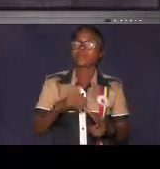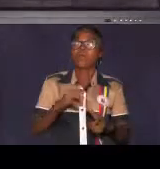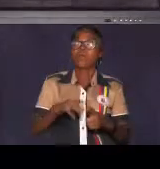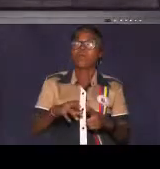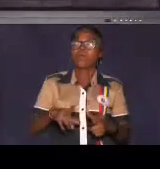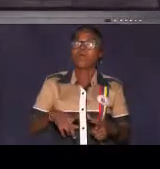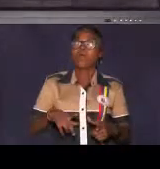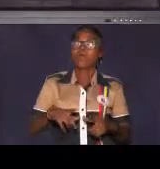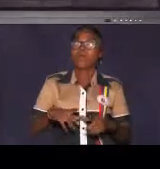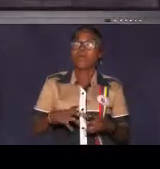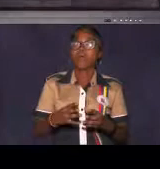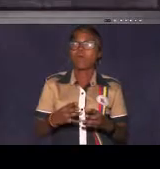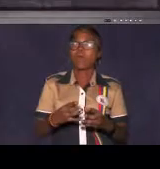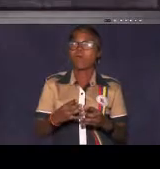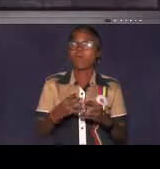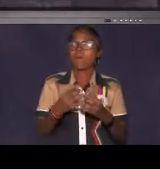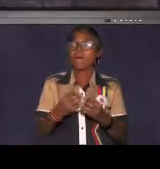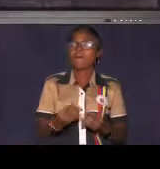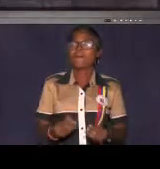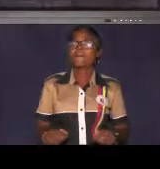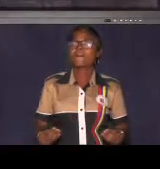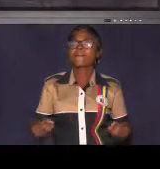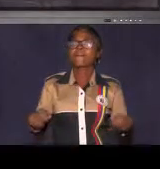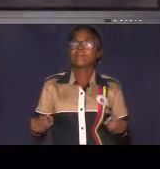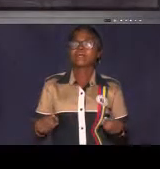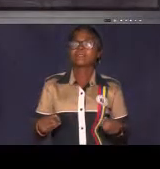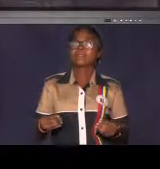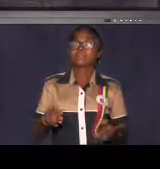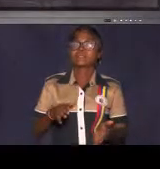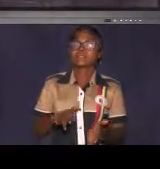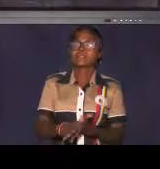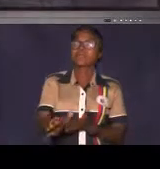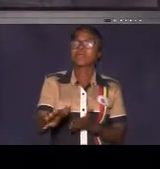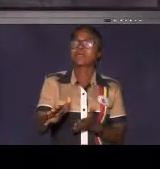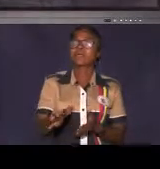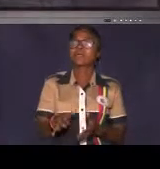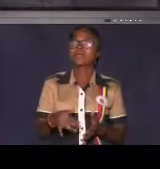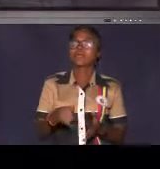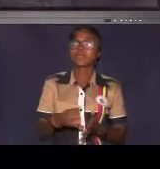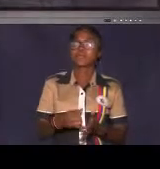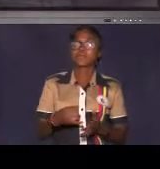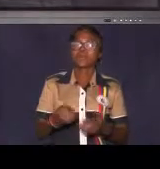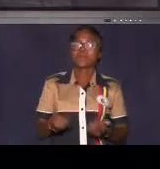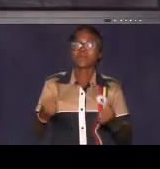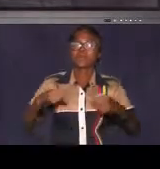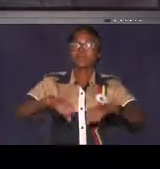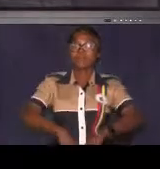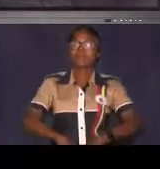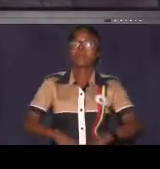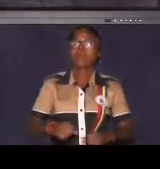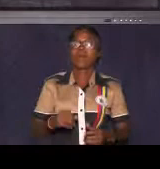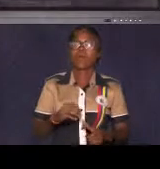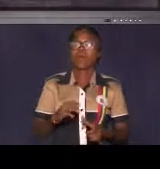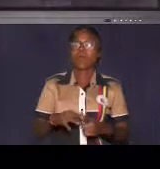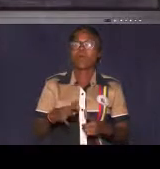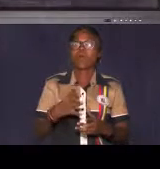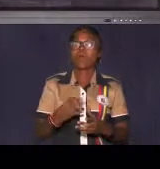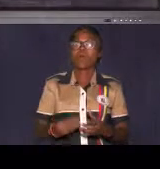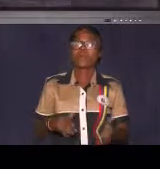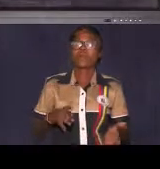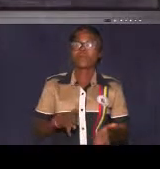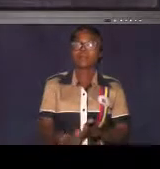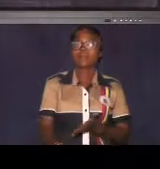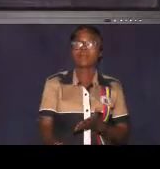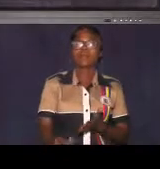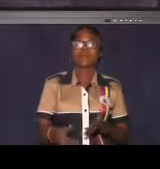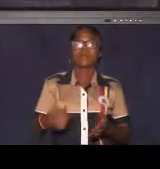countries where trying to get mineral resources from their soil has caused them earthquake or landslide.